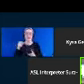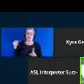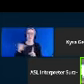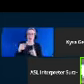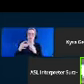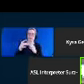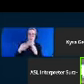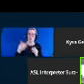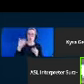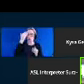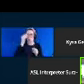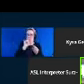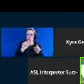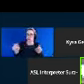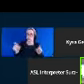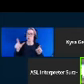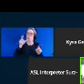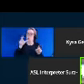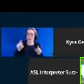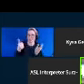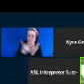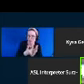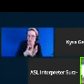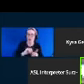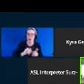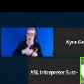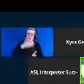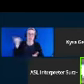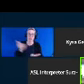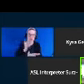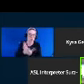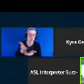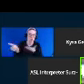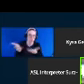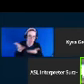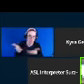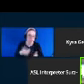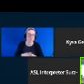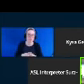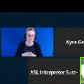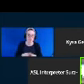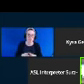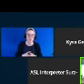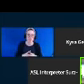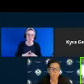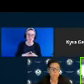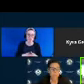know how best to serve those populations. So next slide, please.